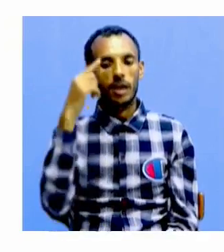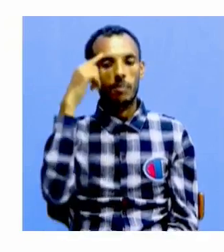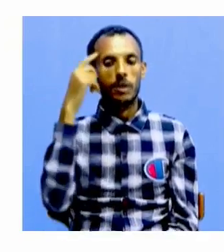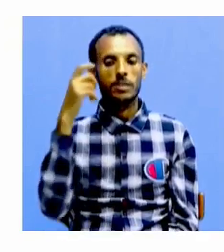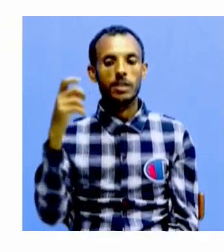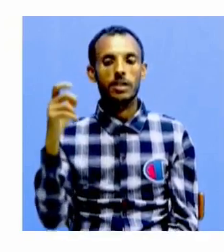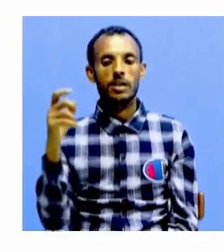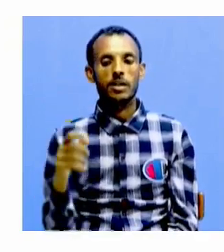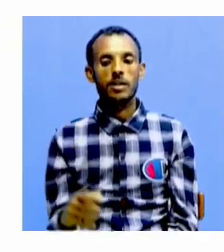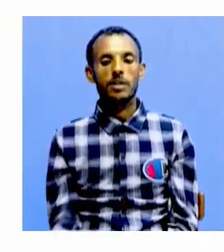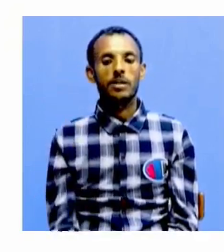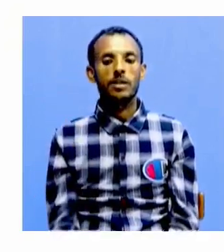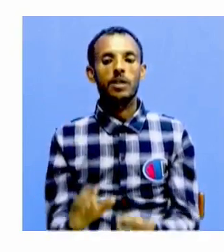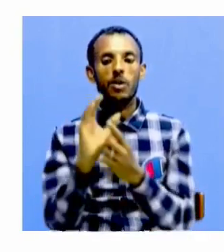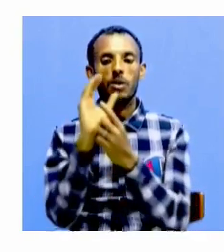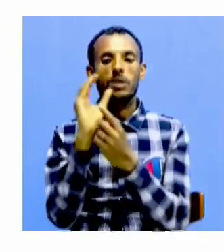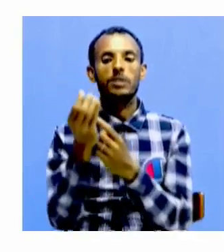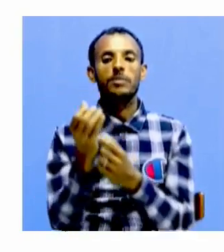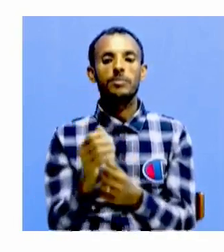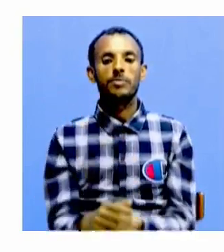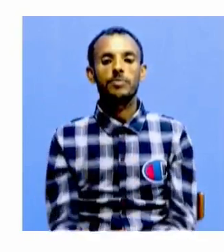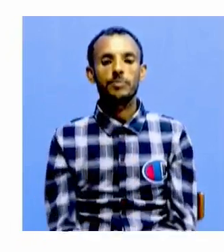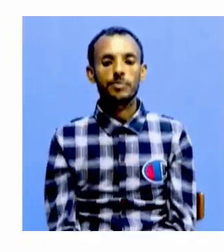Imaginary condition.